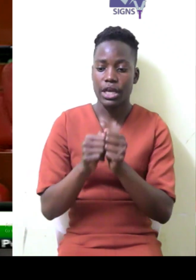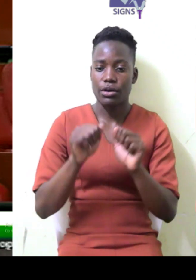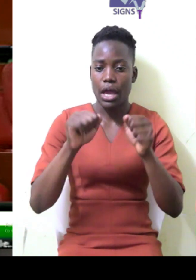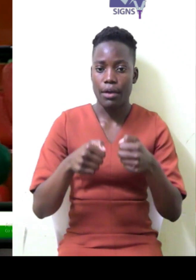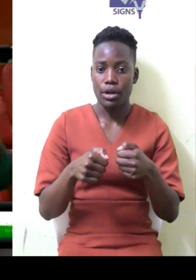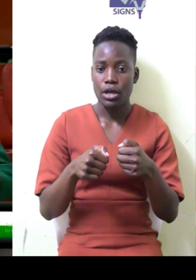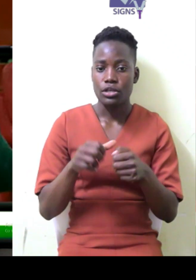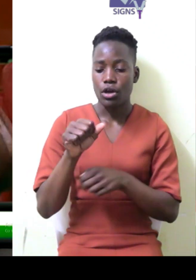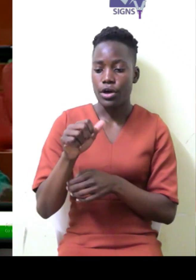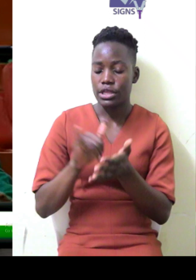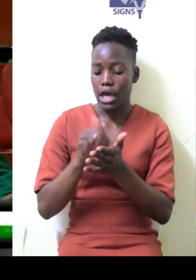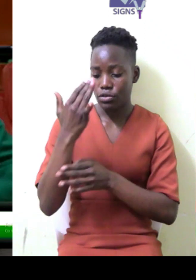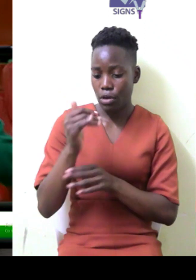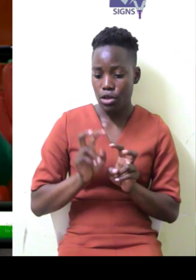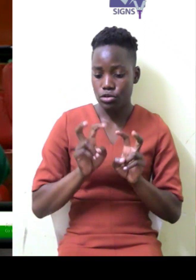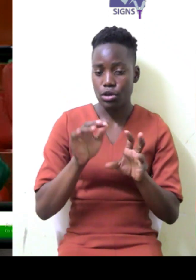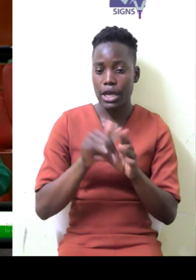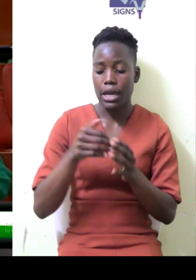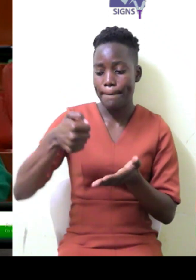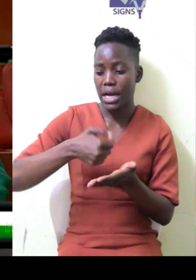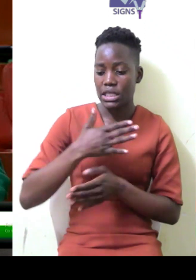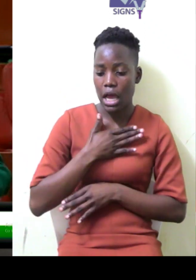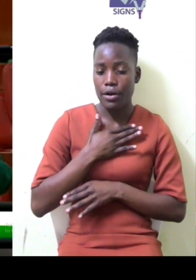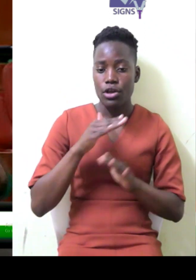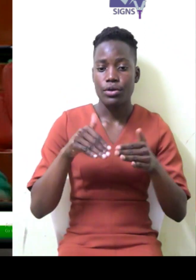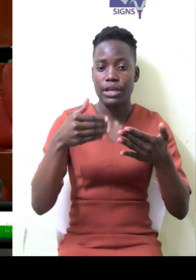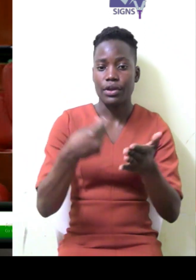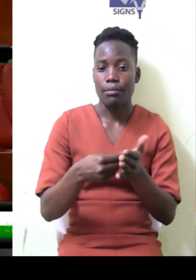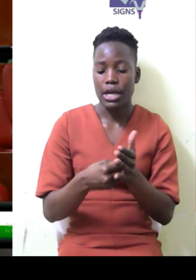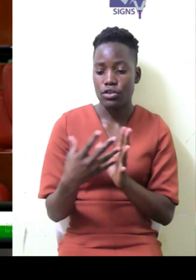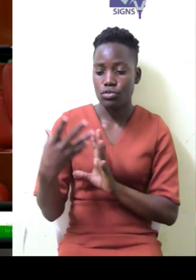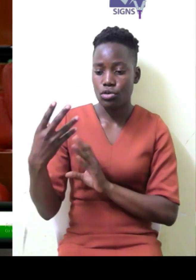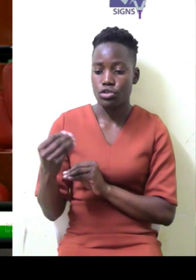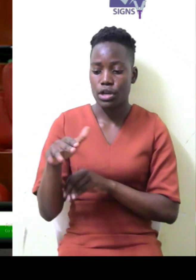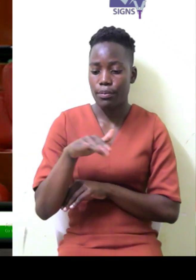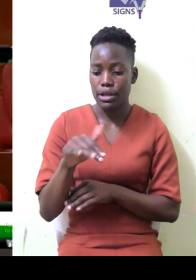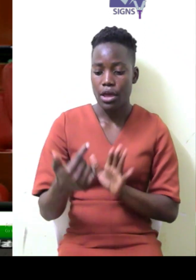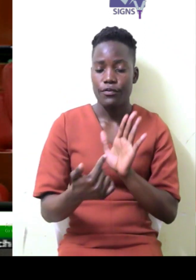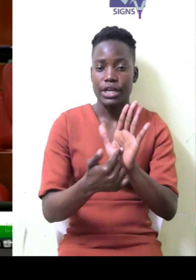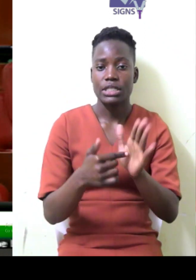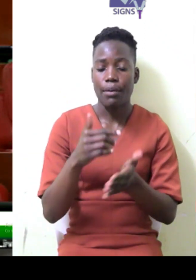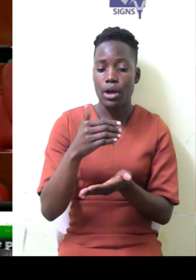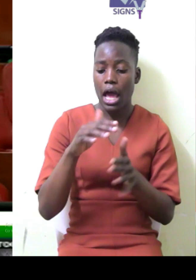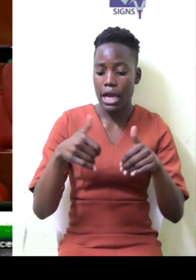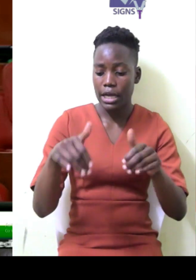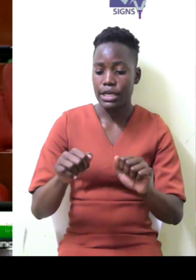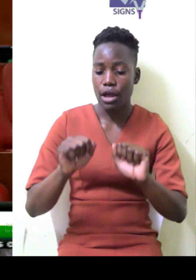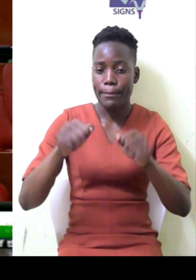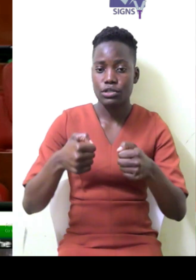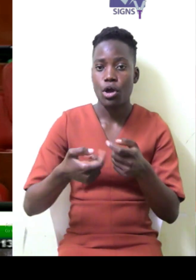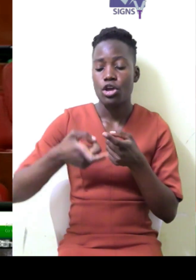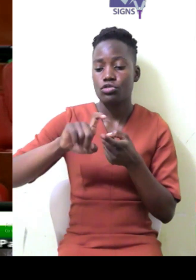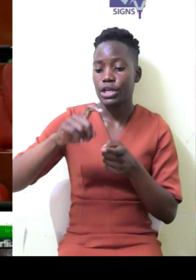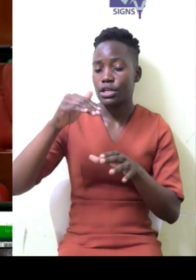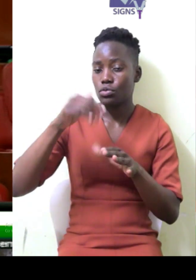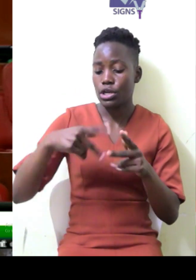And that is why we saw in our budget that we are allocating money to go to the sectors like agriculture, so that we are able to increase